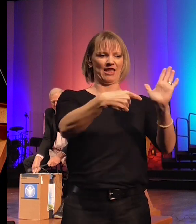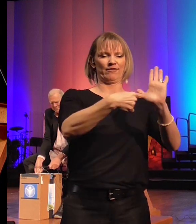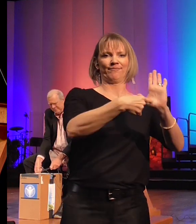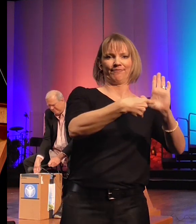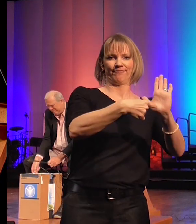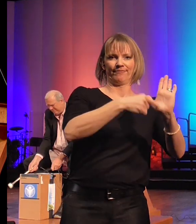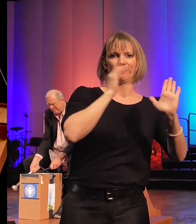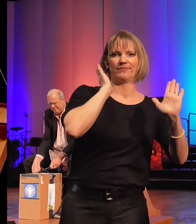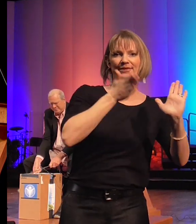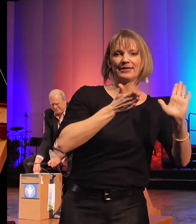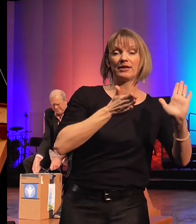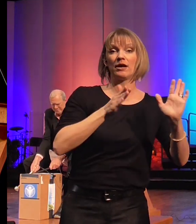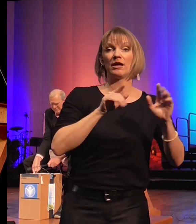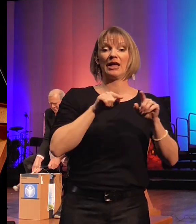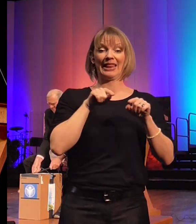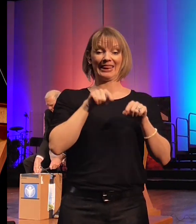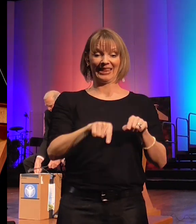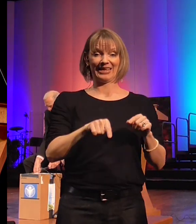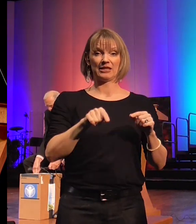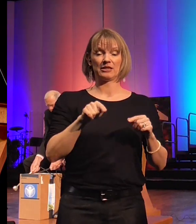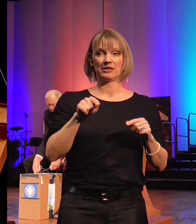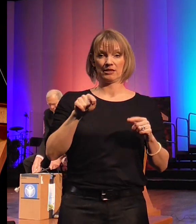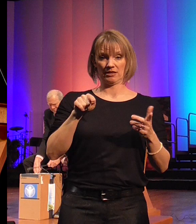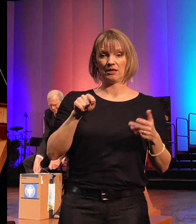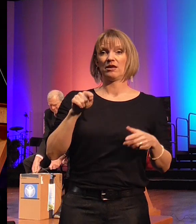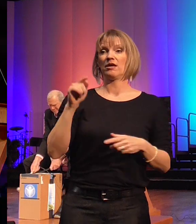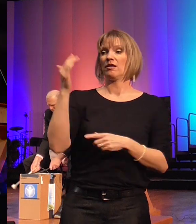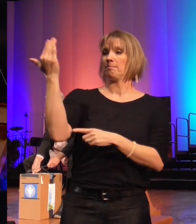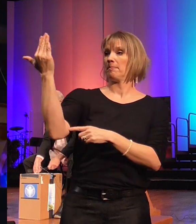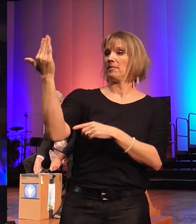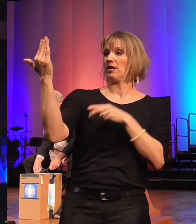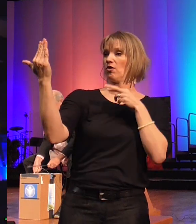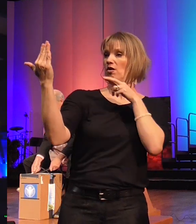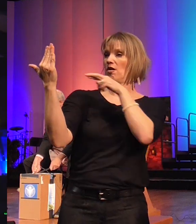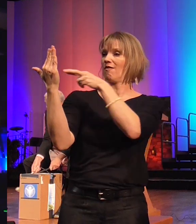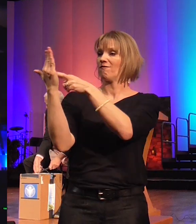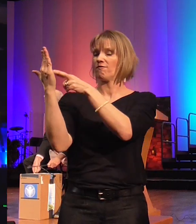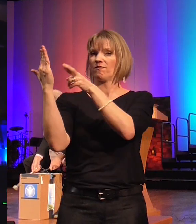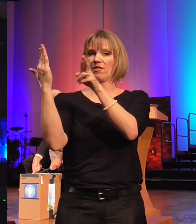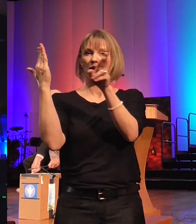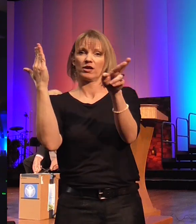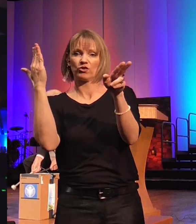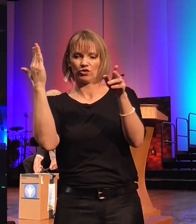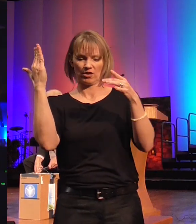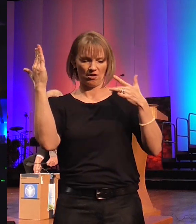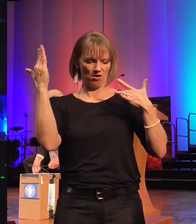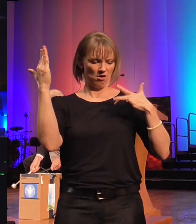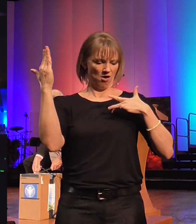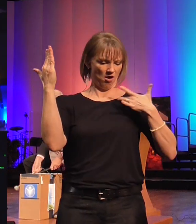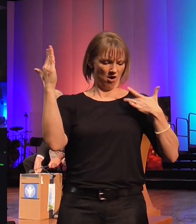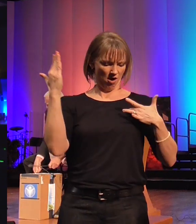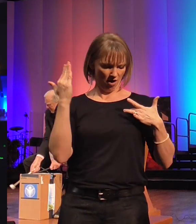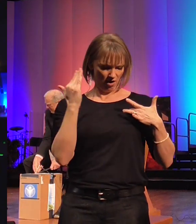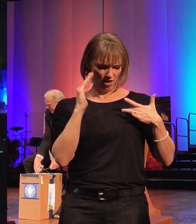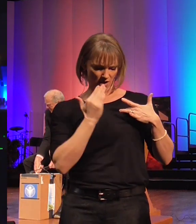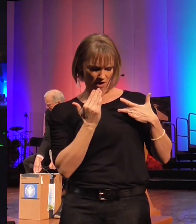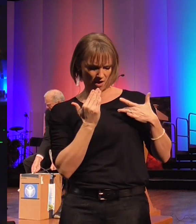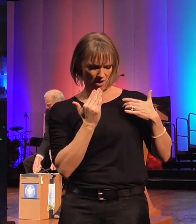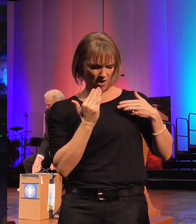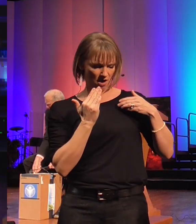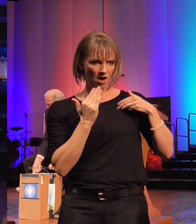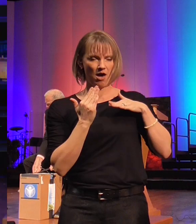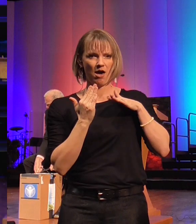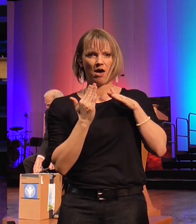But we can get past this reflection to the mirror of the heart, where